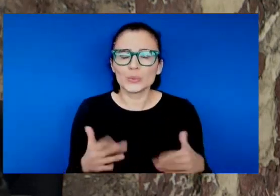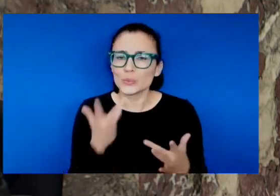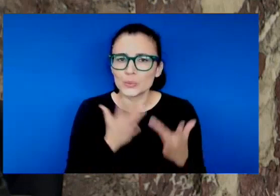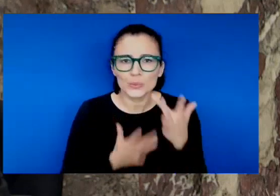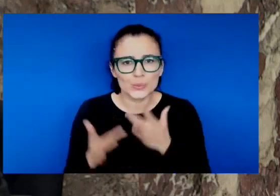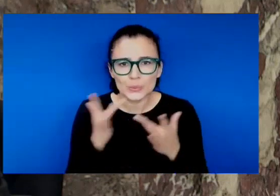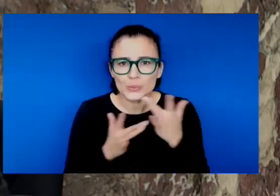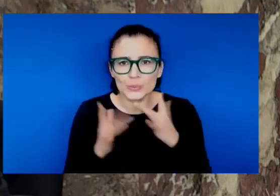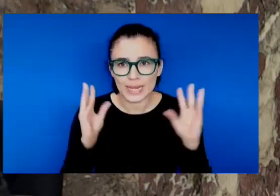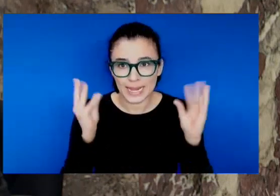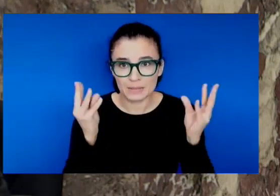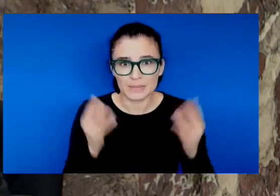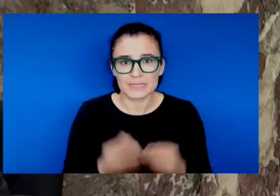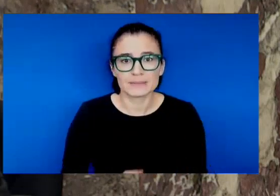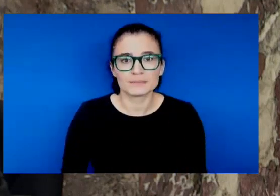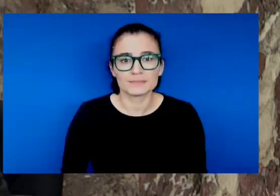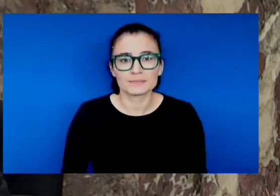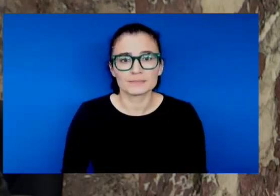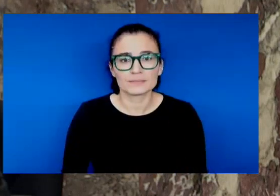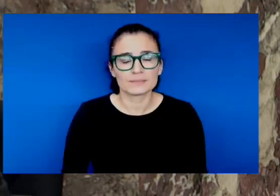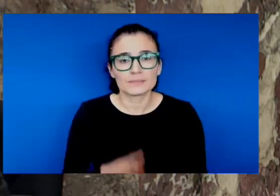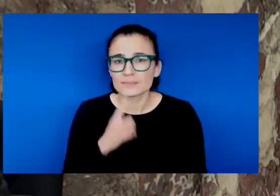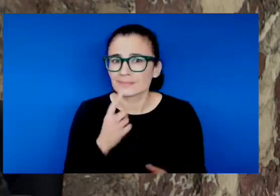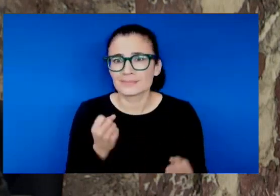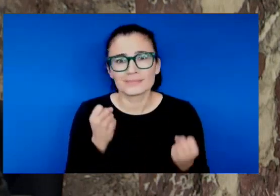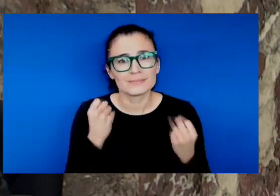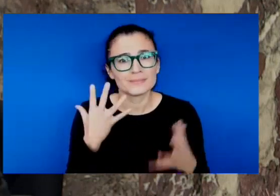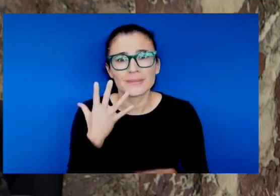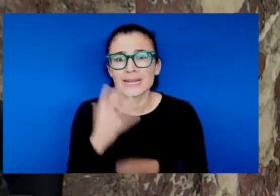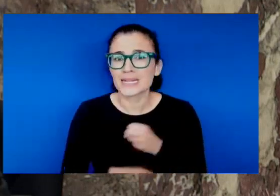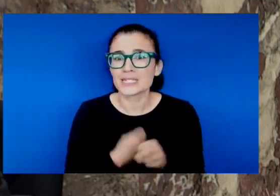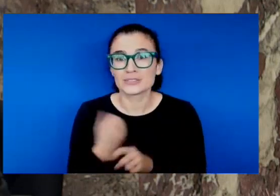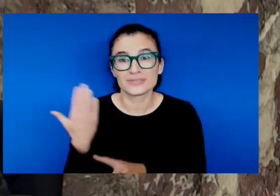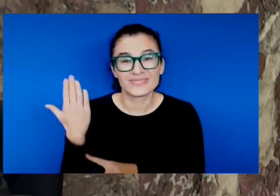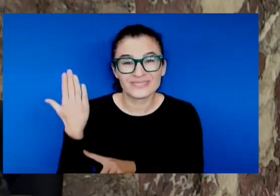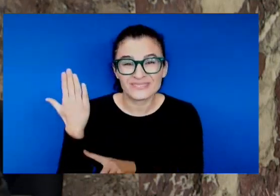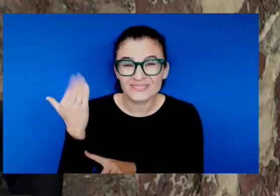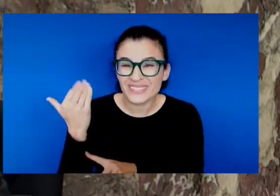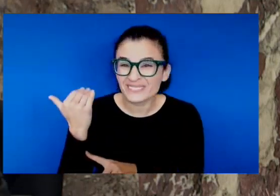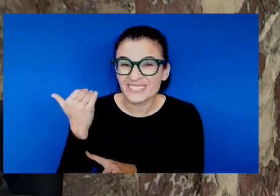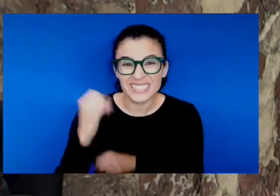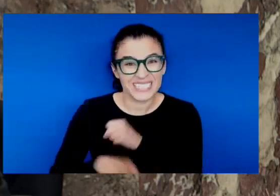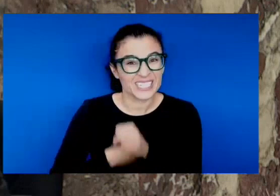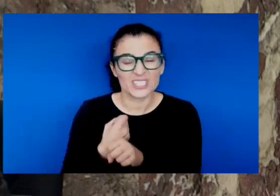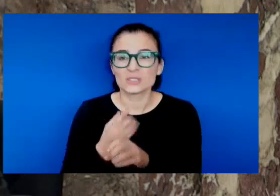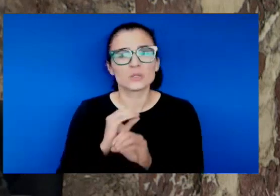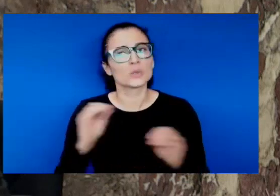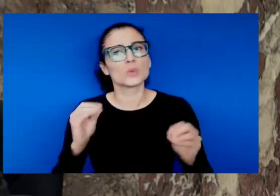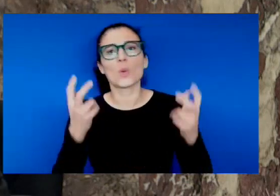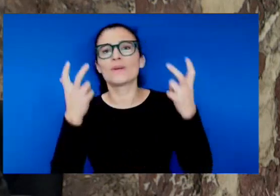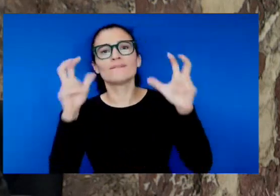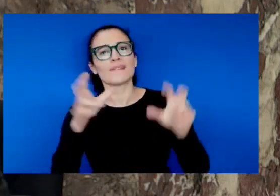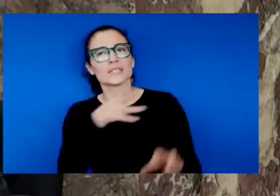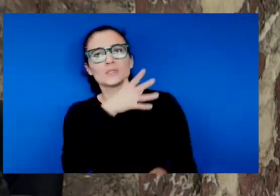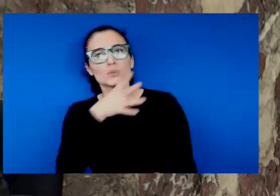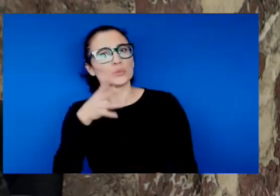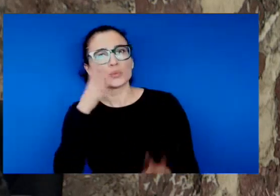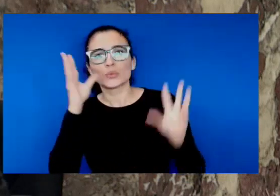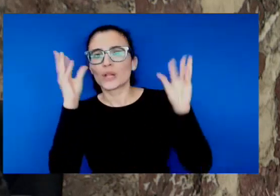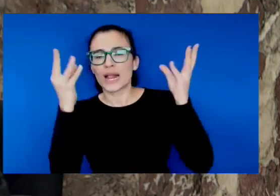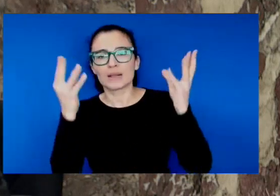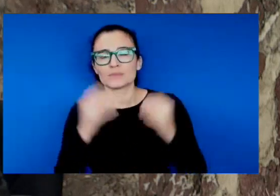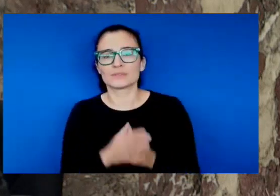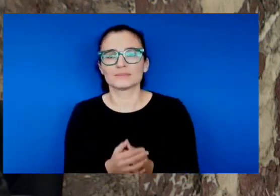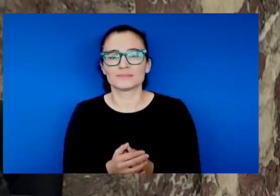where we responded and transformed the service, putting unprecedented investments in it. And yes, Honourable Speaker, every